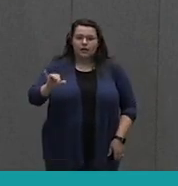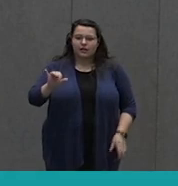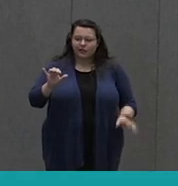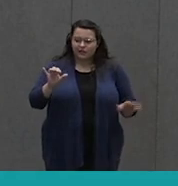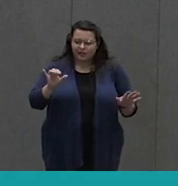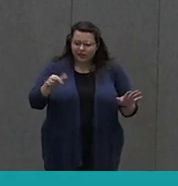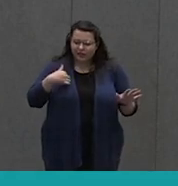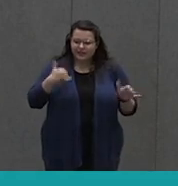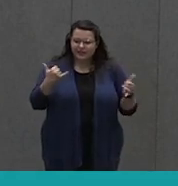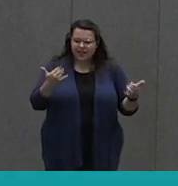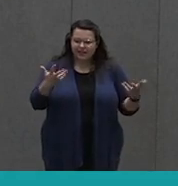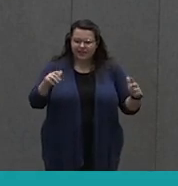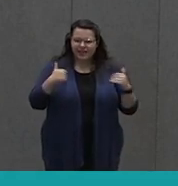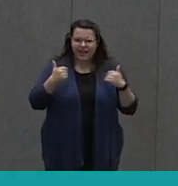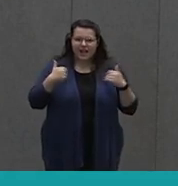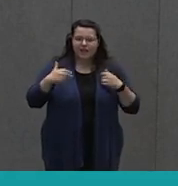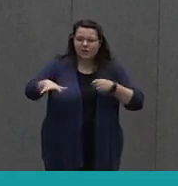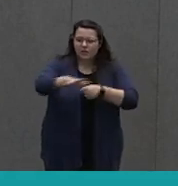Roar.